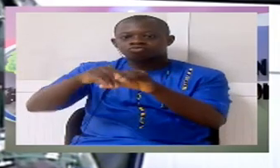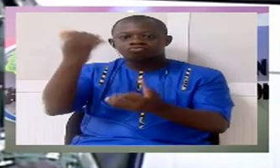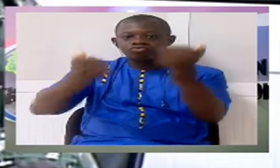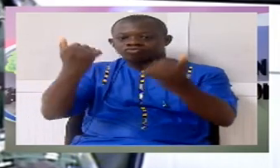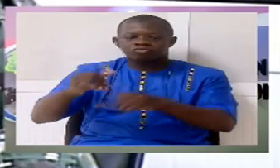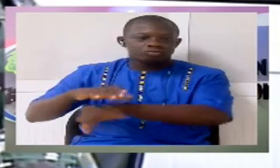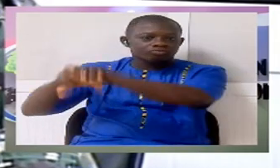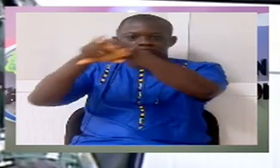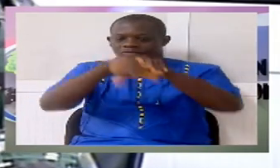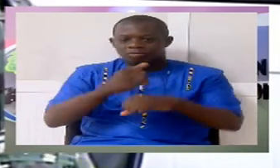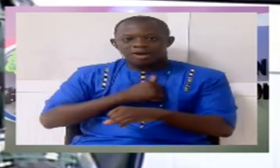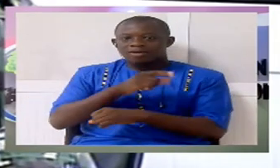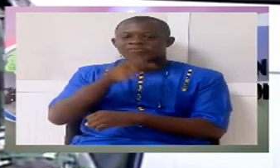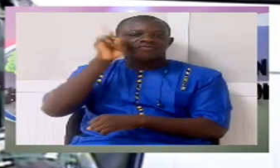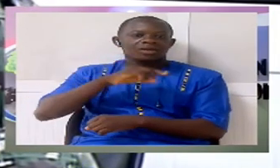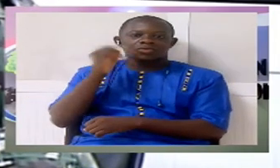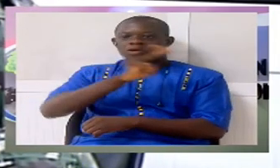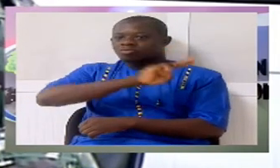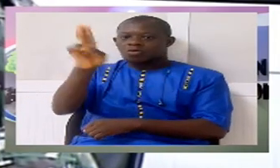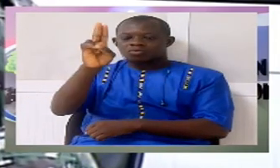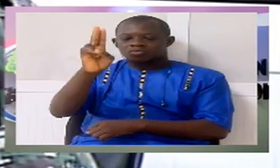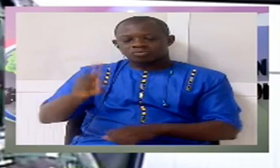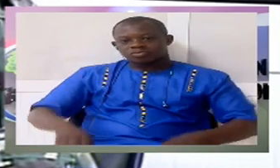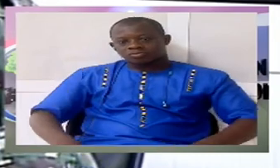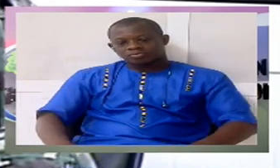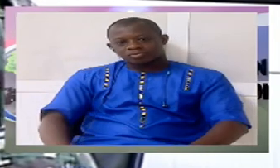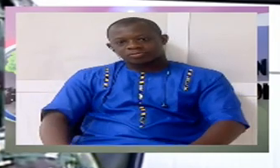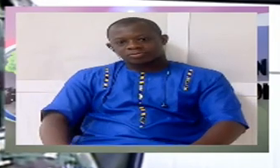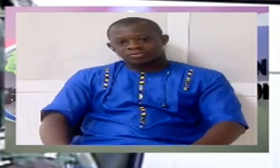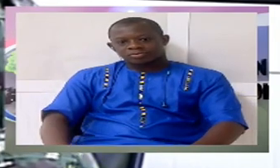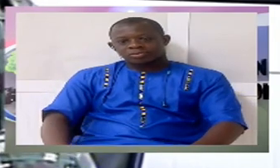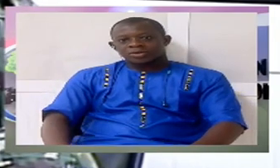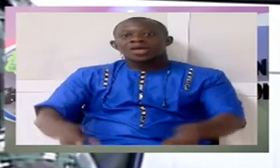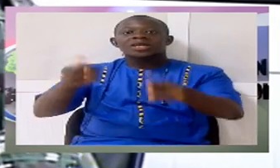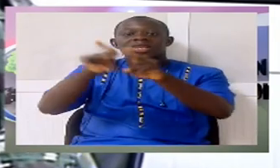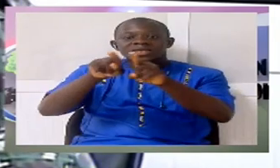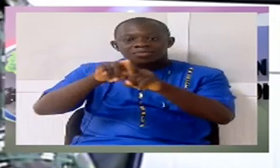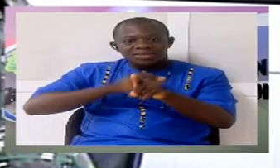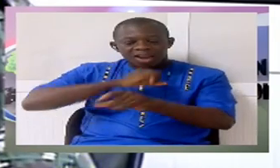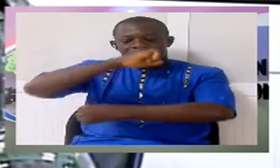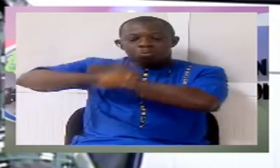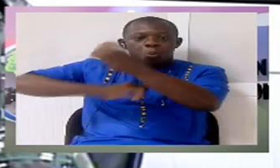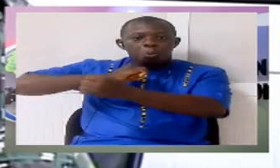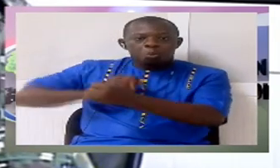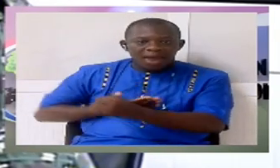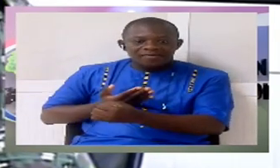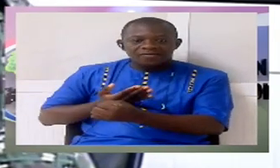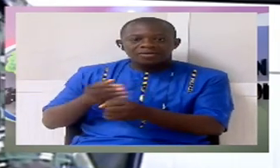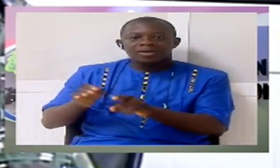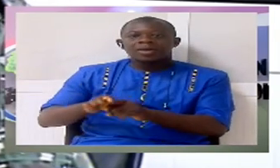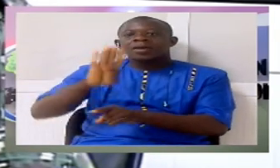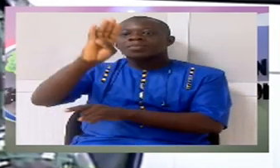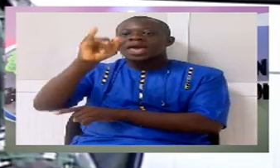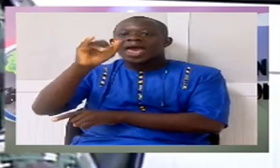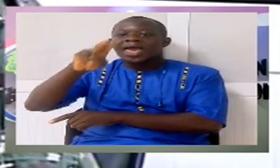the first thing he will tell me is that even if you saw my parents on the highway, jabaram binta so I binta bañu tamena